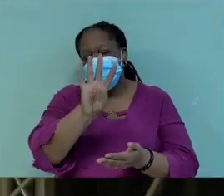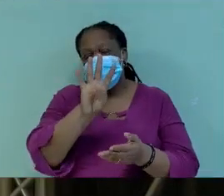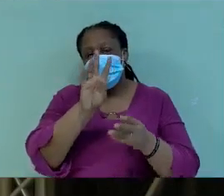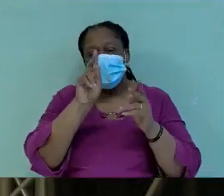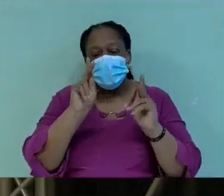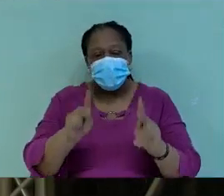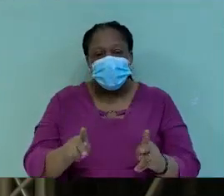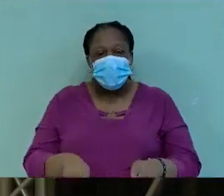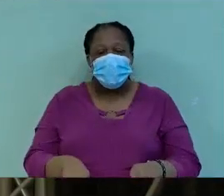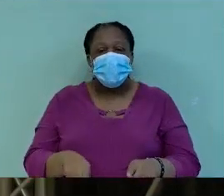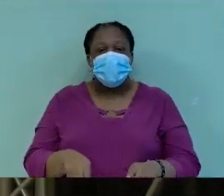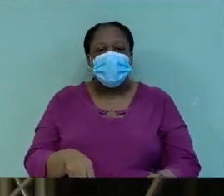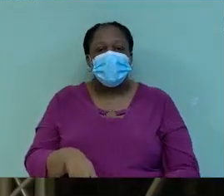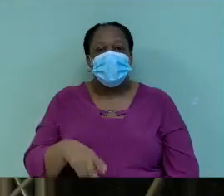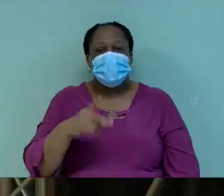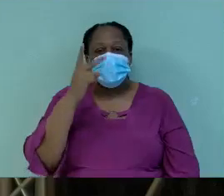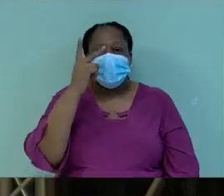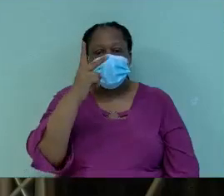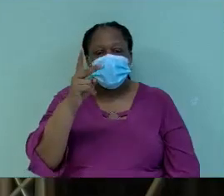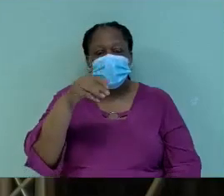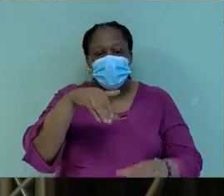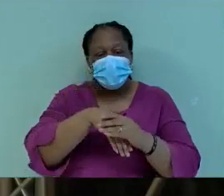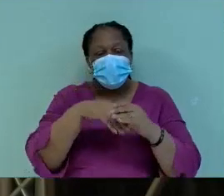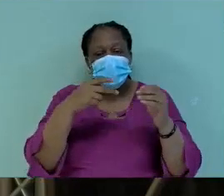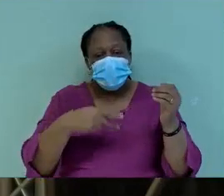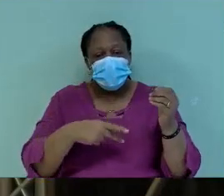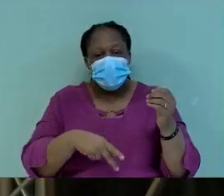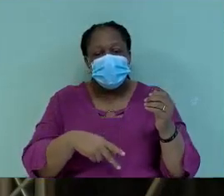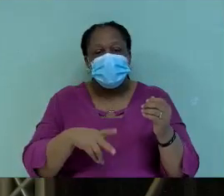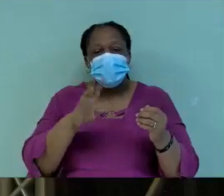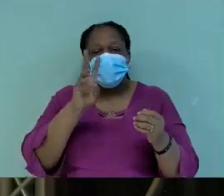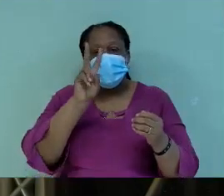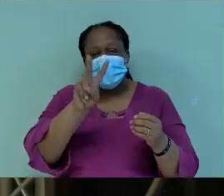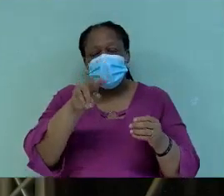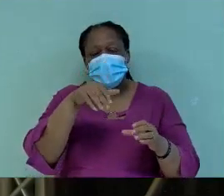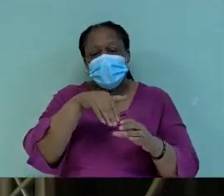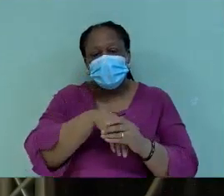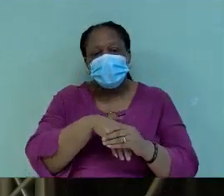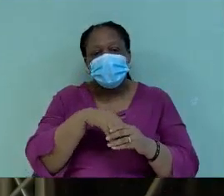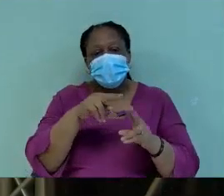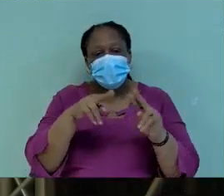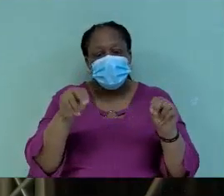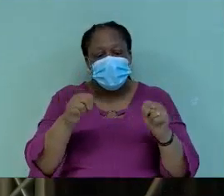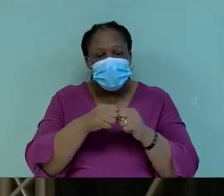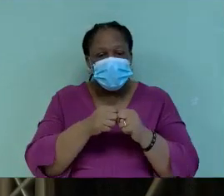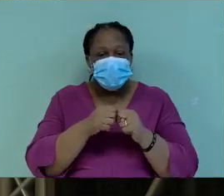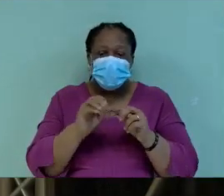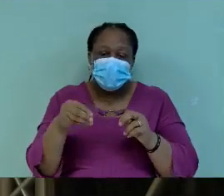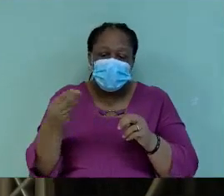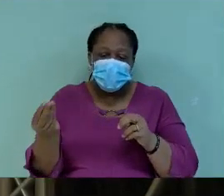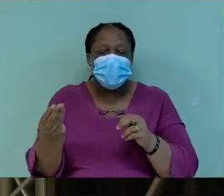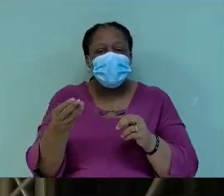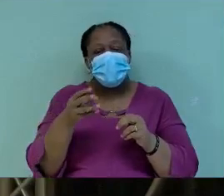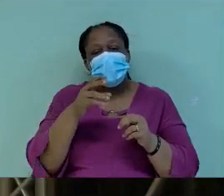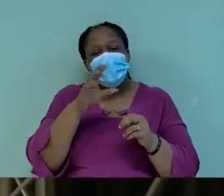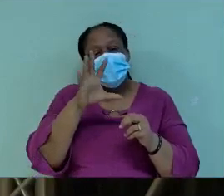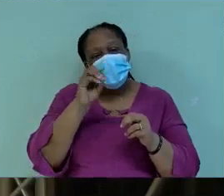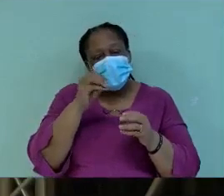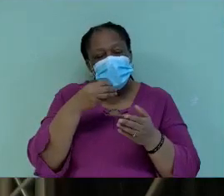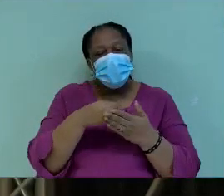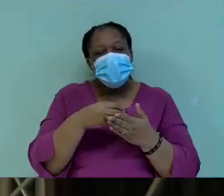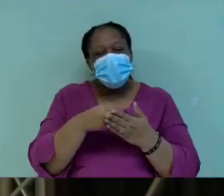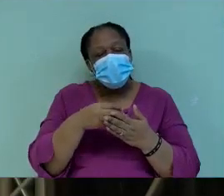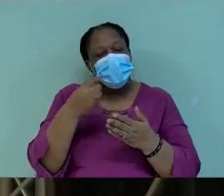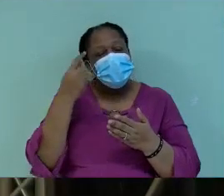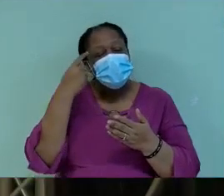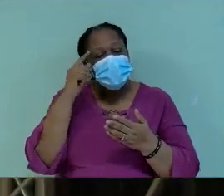Kitts and same on Nevis, with at least $50 per individual. My aim is to assist by using